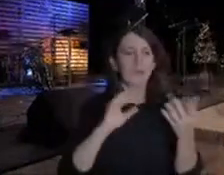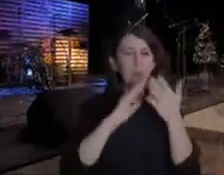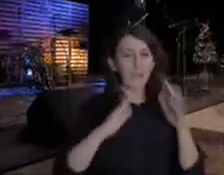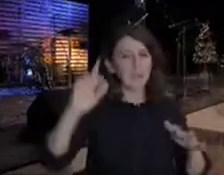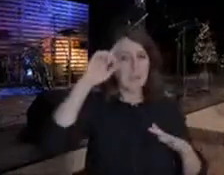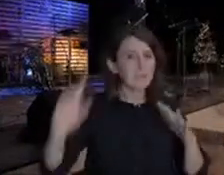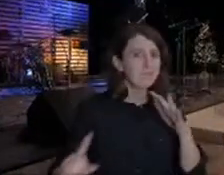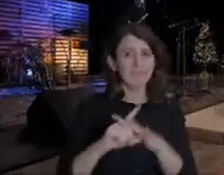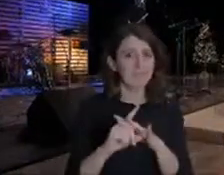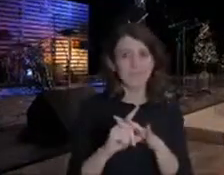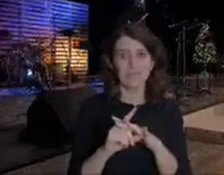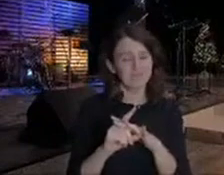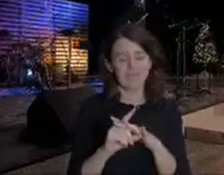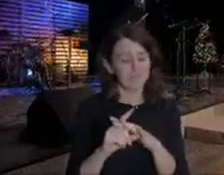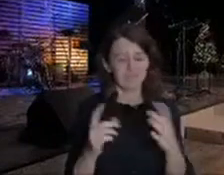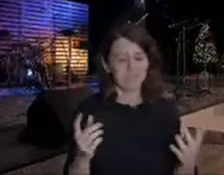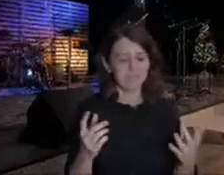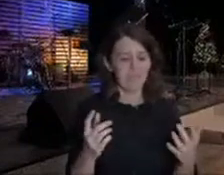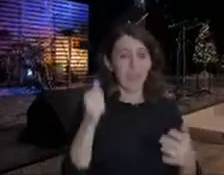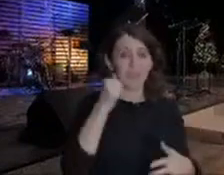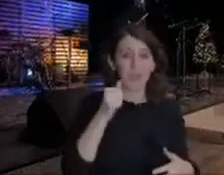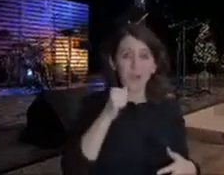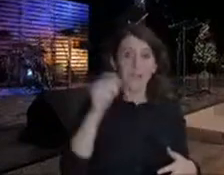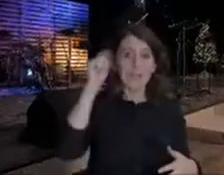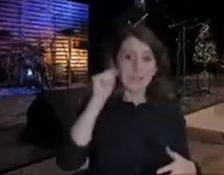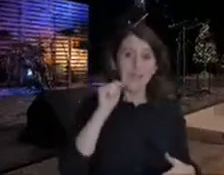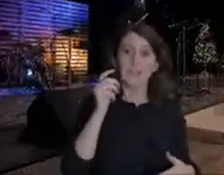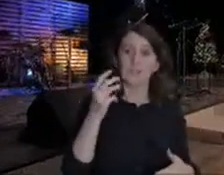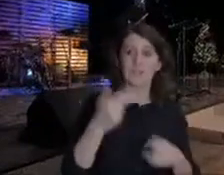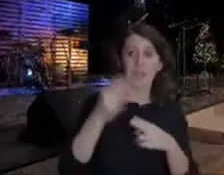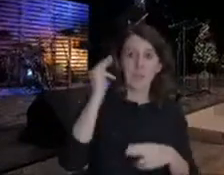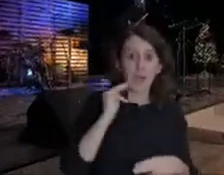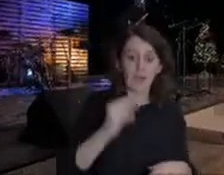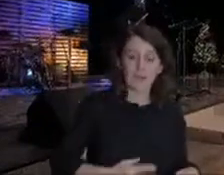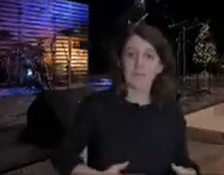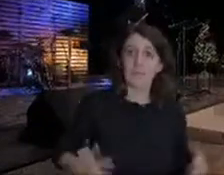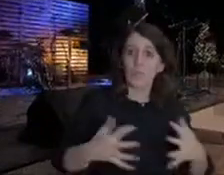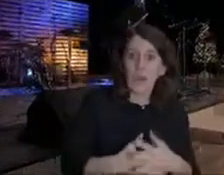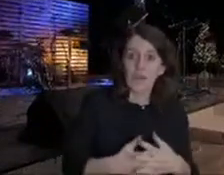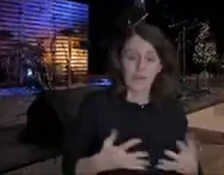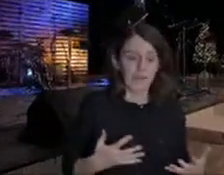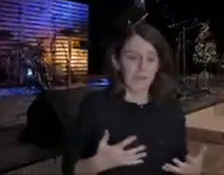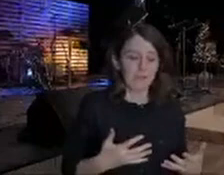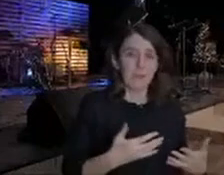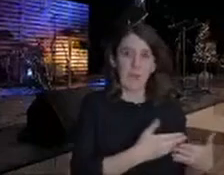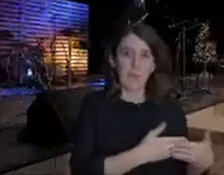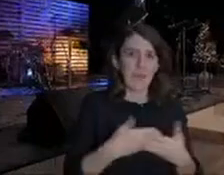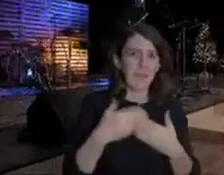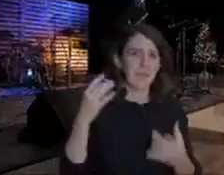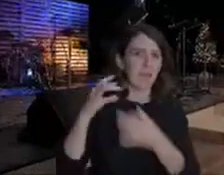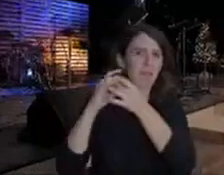to my mind. Right? There's a teenage girl named Mary who finds out she's pregnant, and the baby is